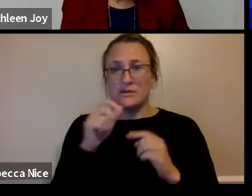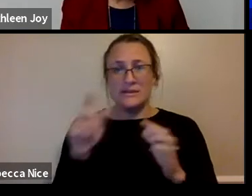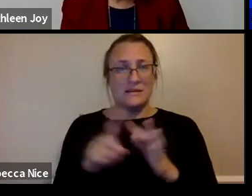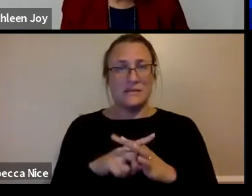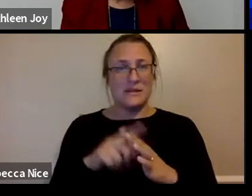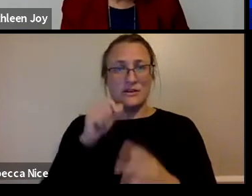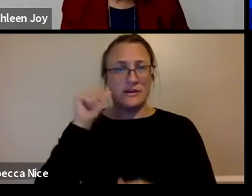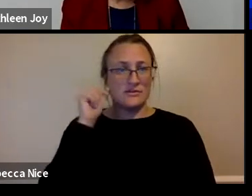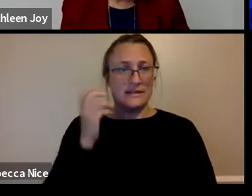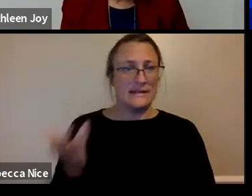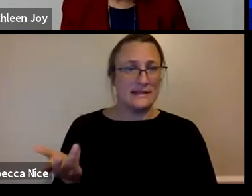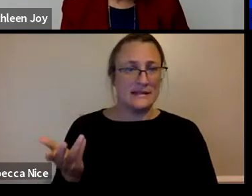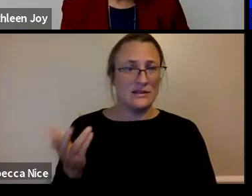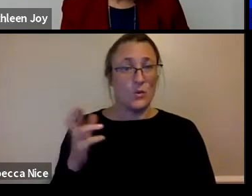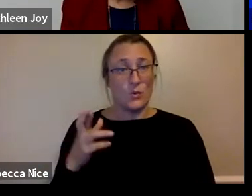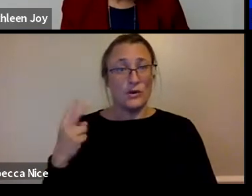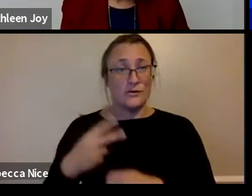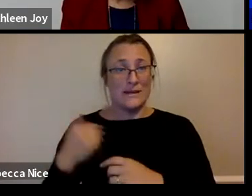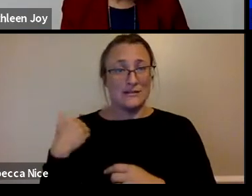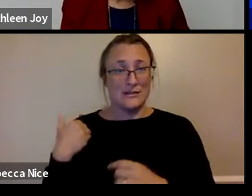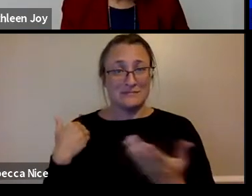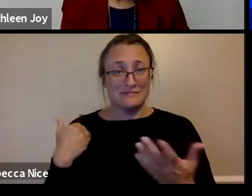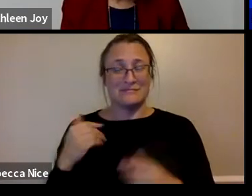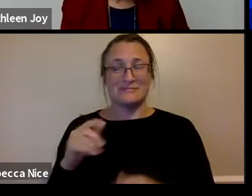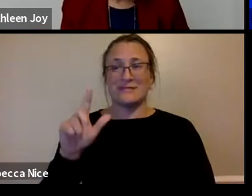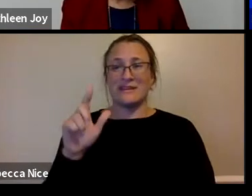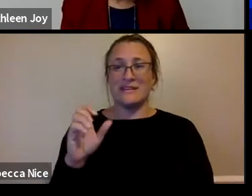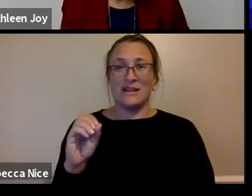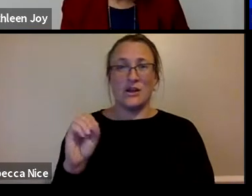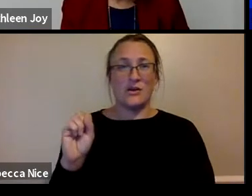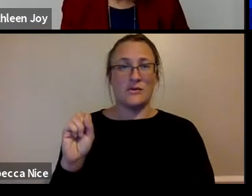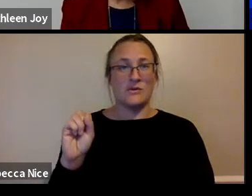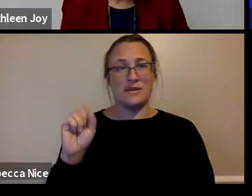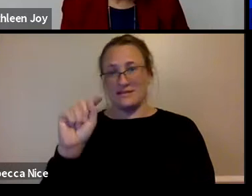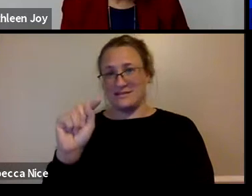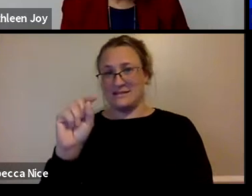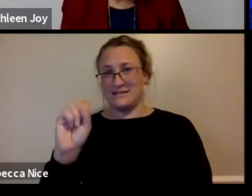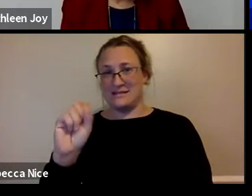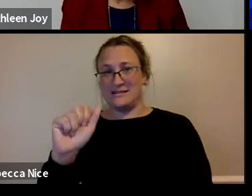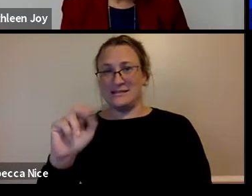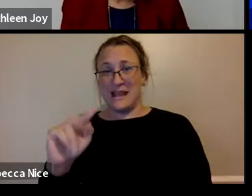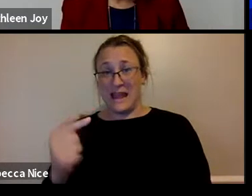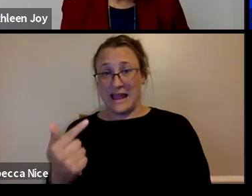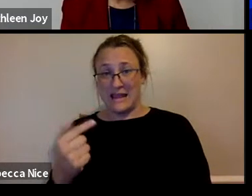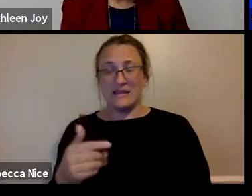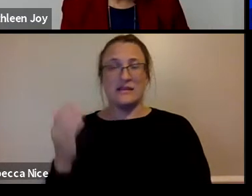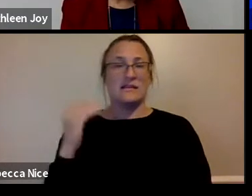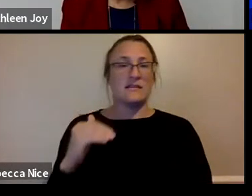yesterday or the day before. Leo Sang and Fred